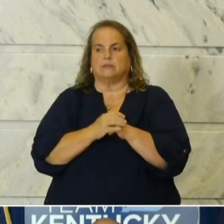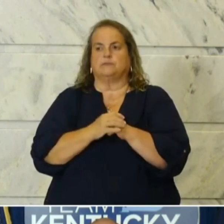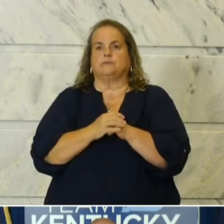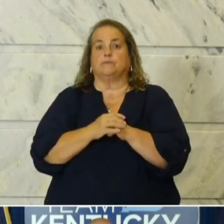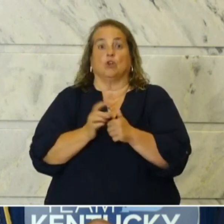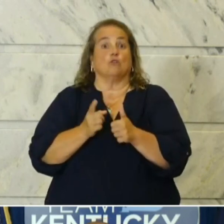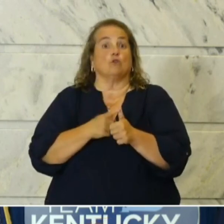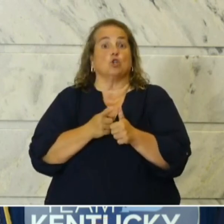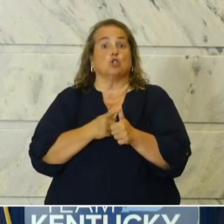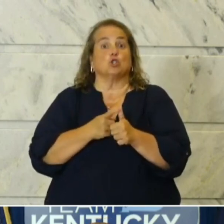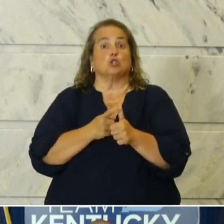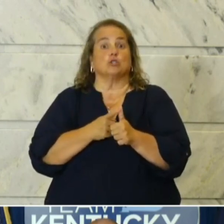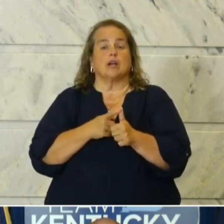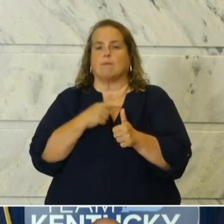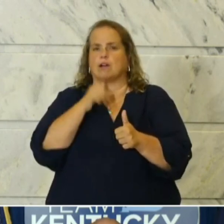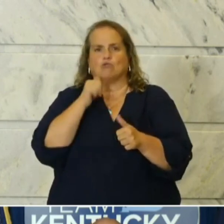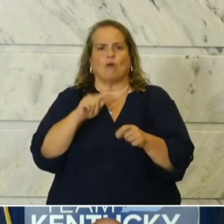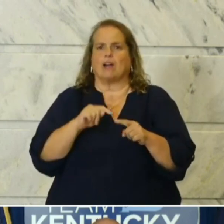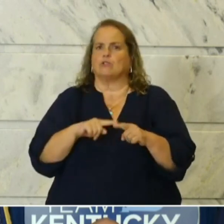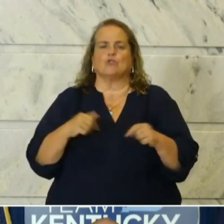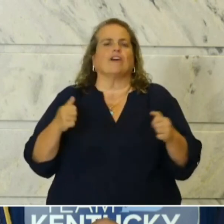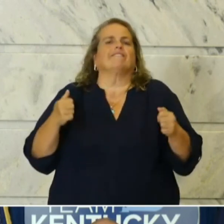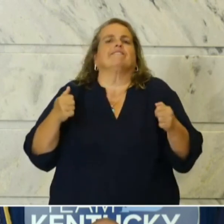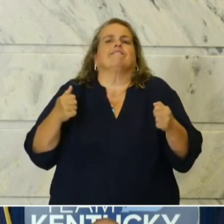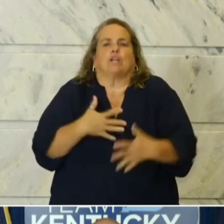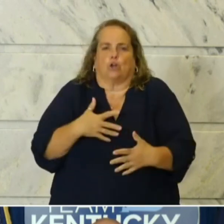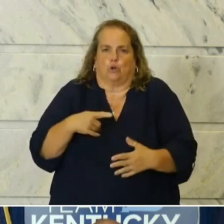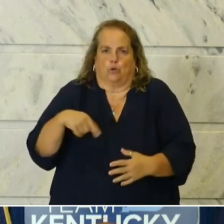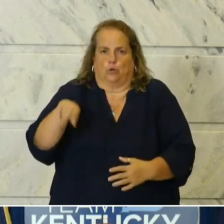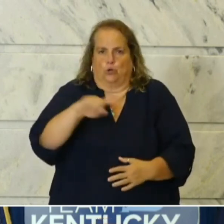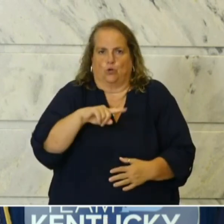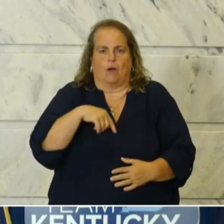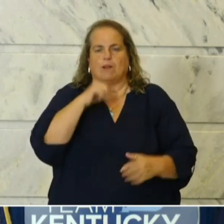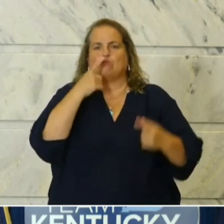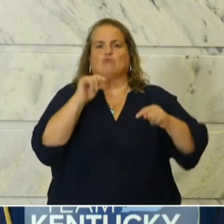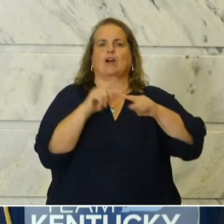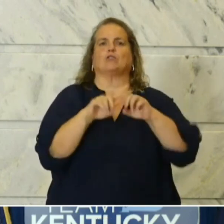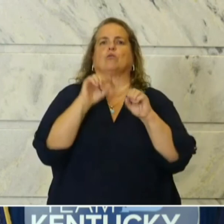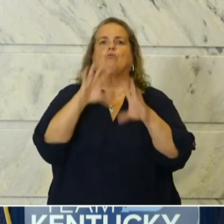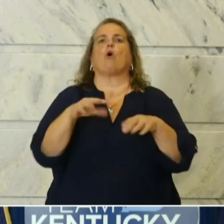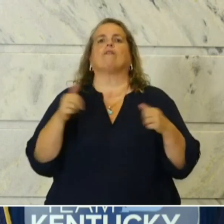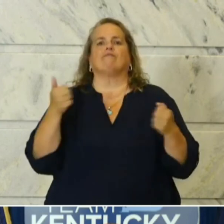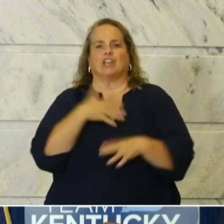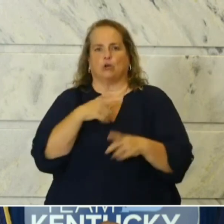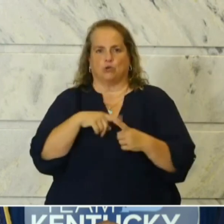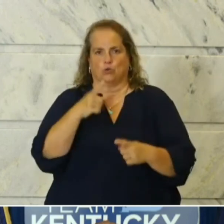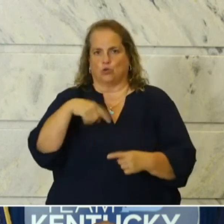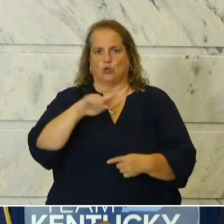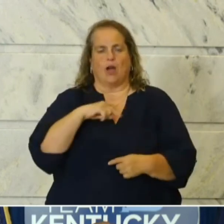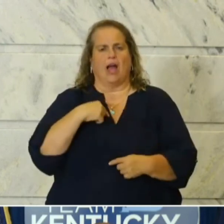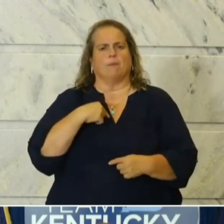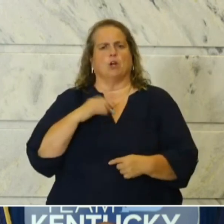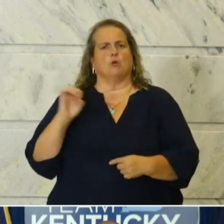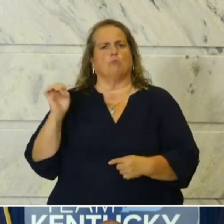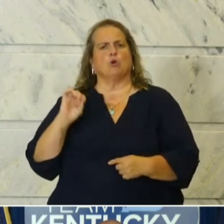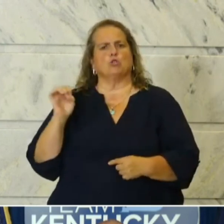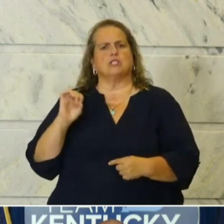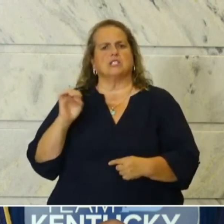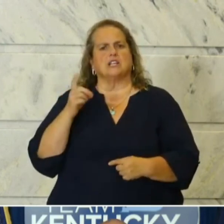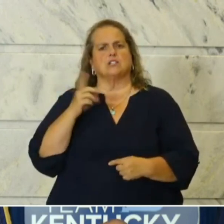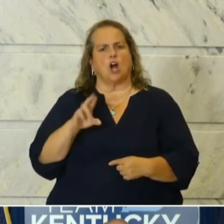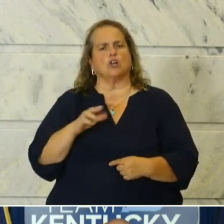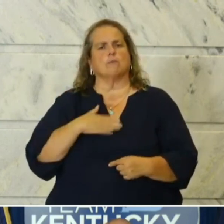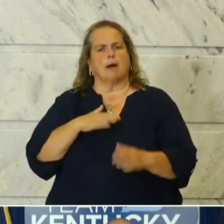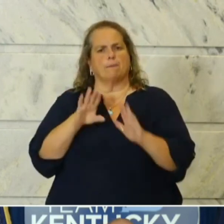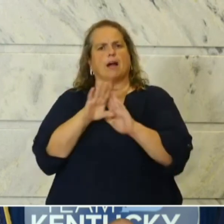I am not trying to fearmonger. I am not trying to terrify you. I'm an emergency physician by background. I've said that